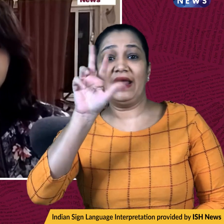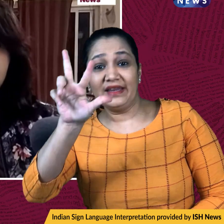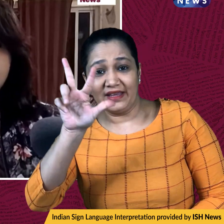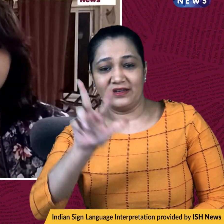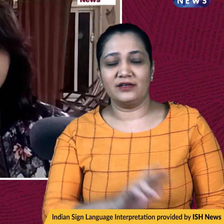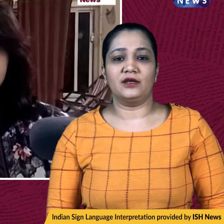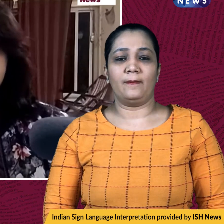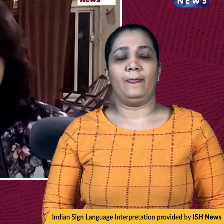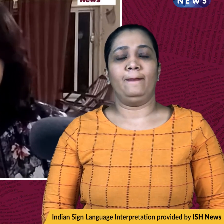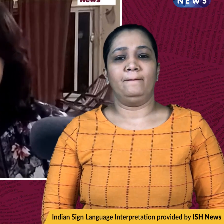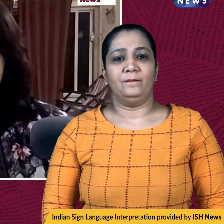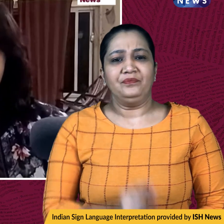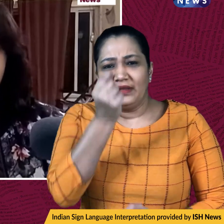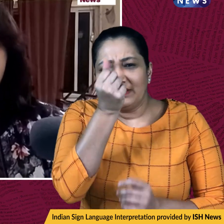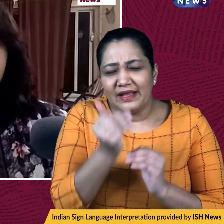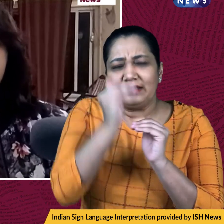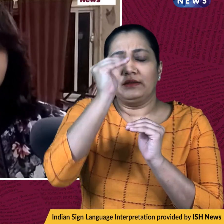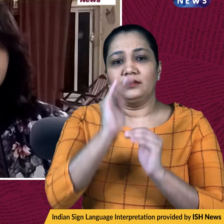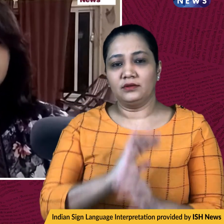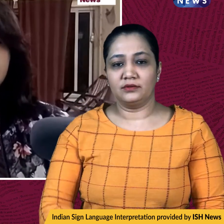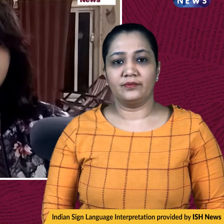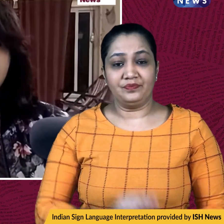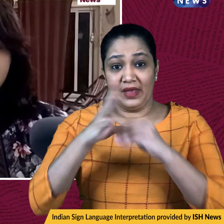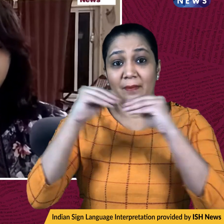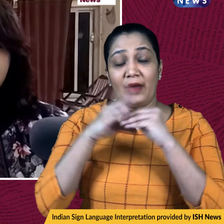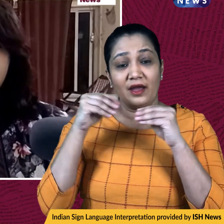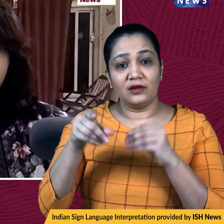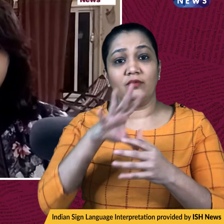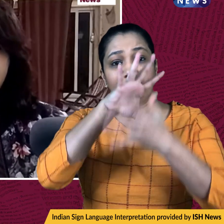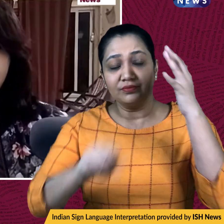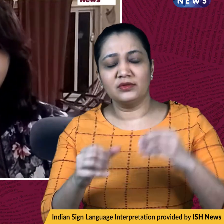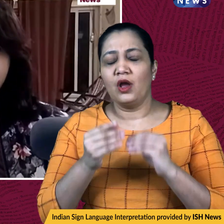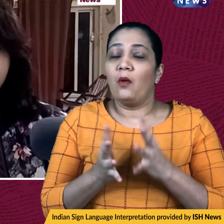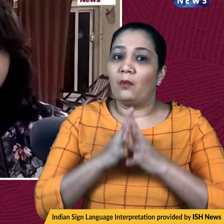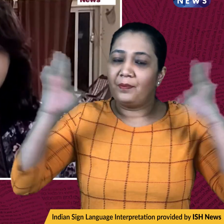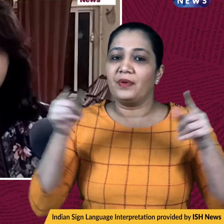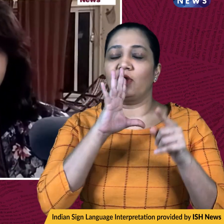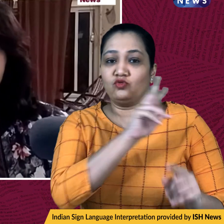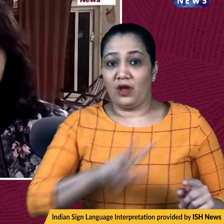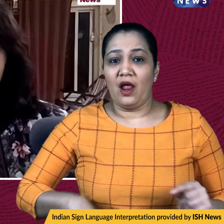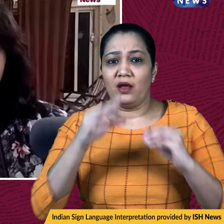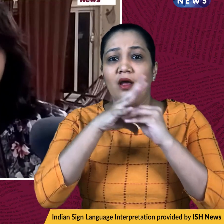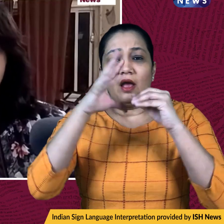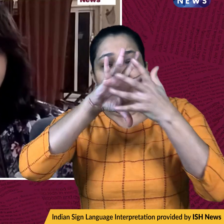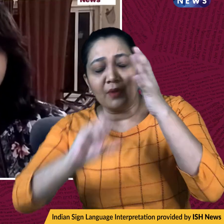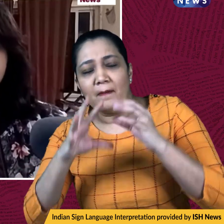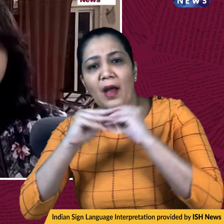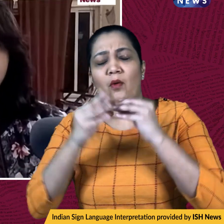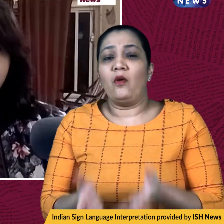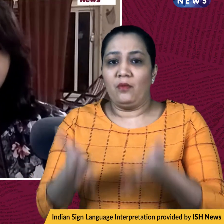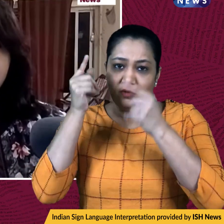31,198 new COVID cases, so a slight increase there. Bengaluru is reporting a large share of those numbers.